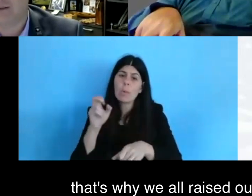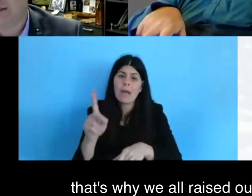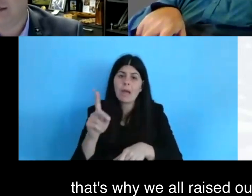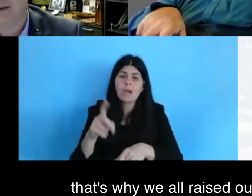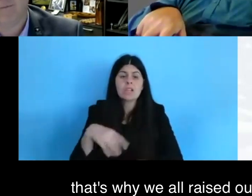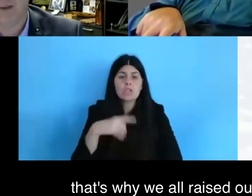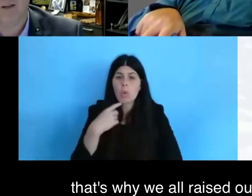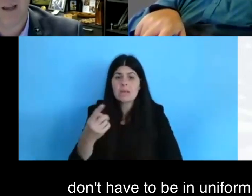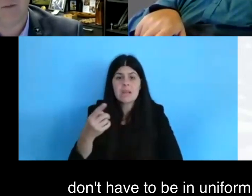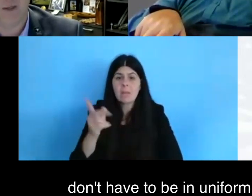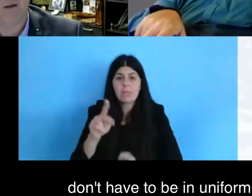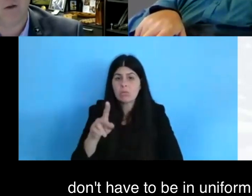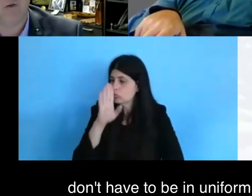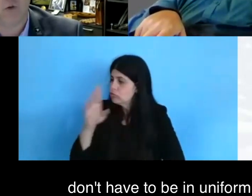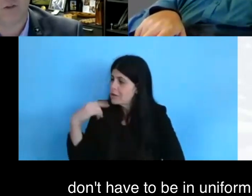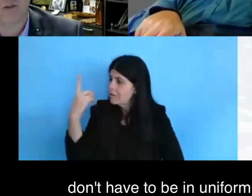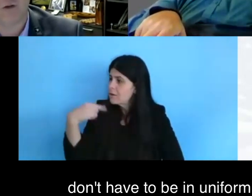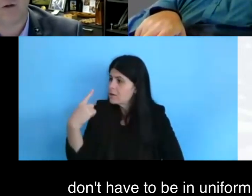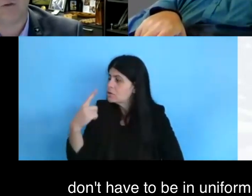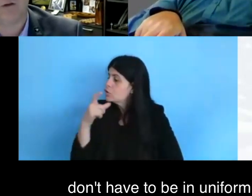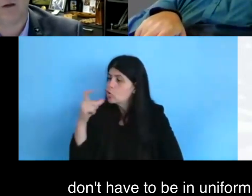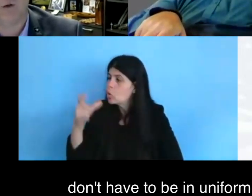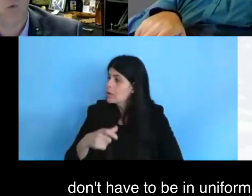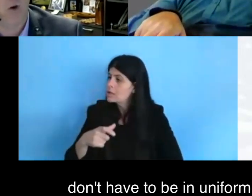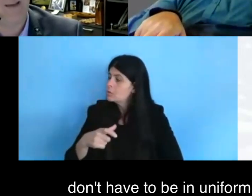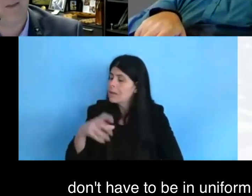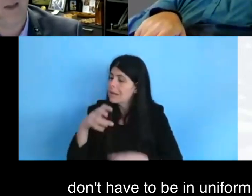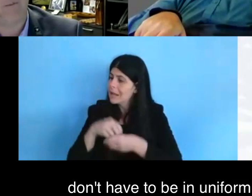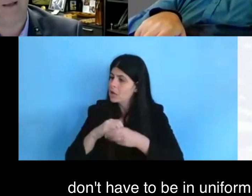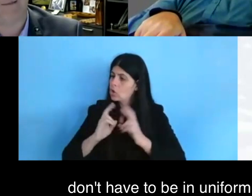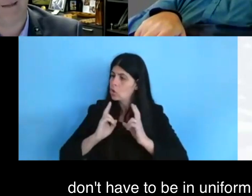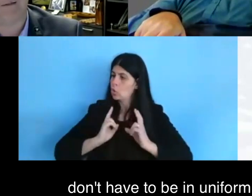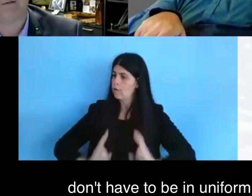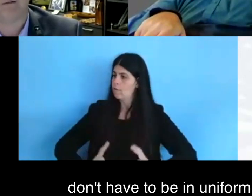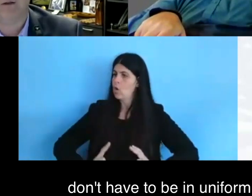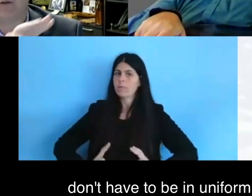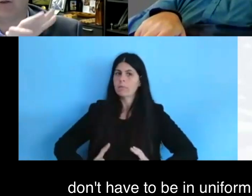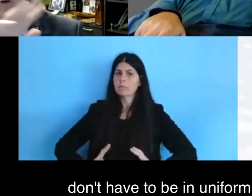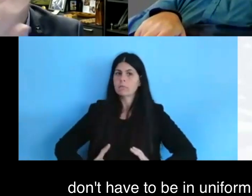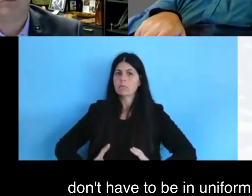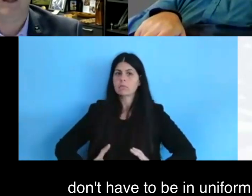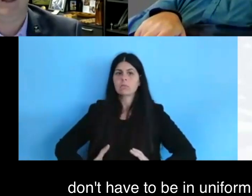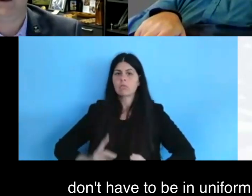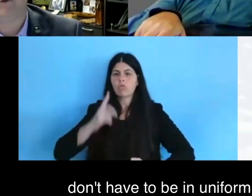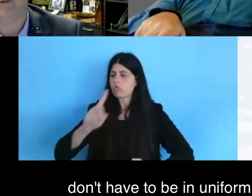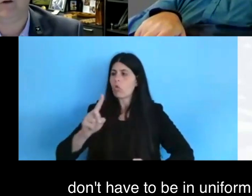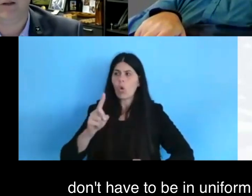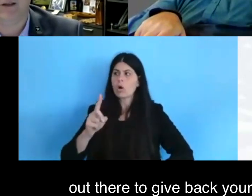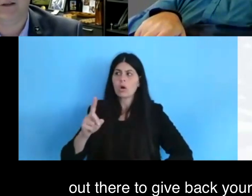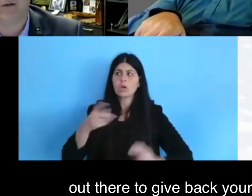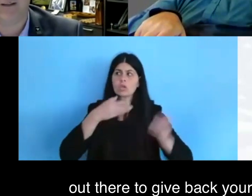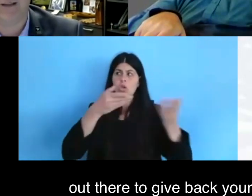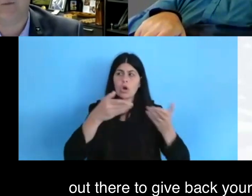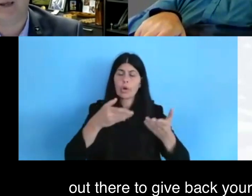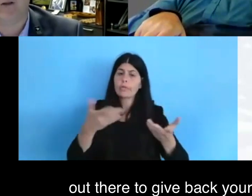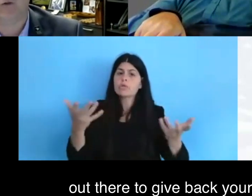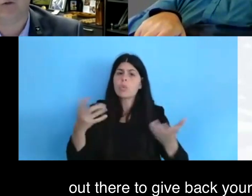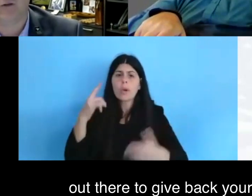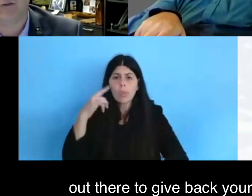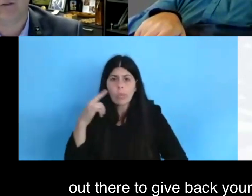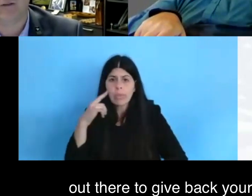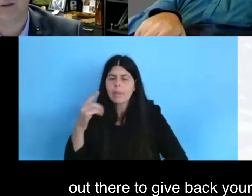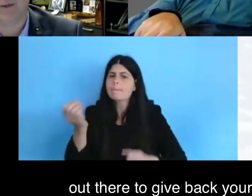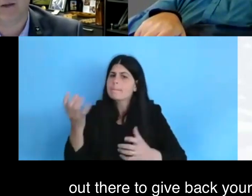face, I'd say, you don't have to be in uniform to serve. What do you think about this? And there's so many opportunities out there to give back